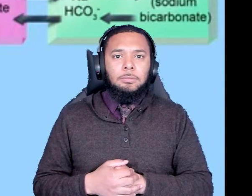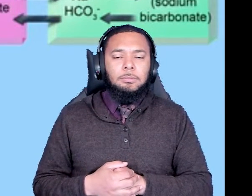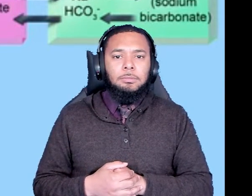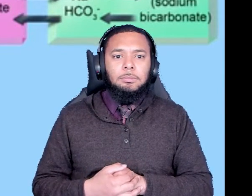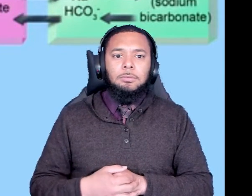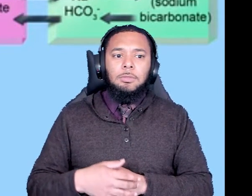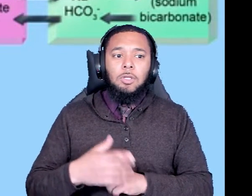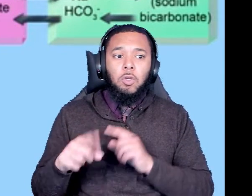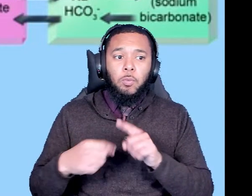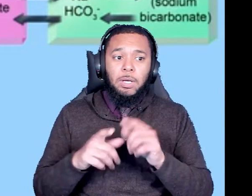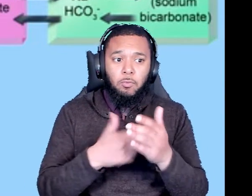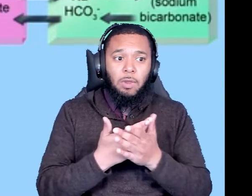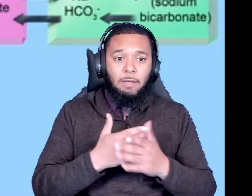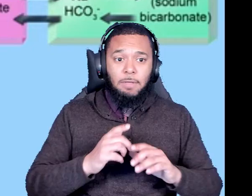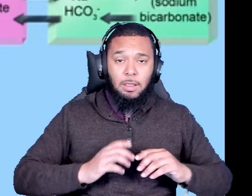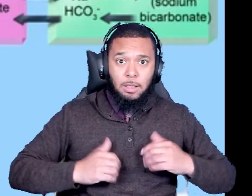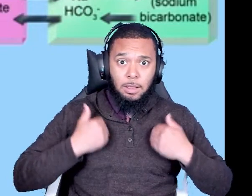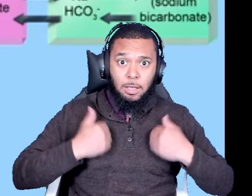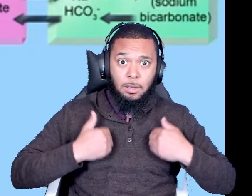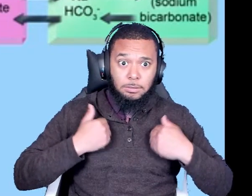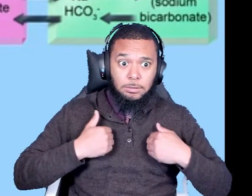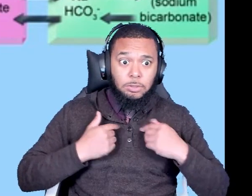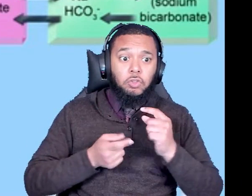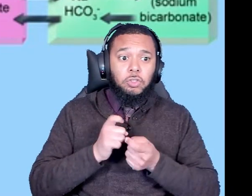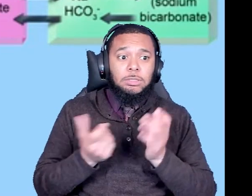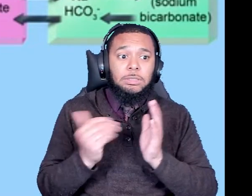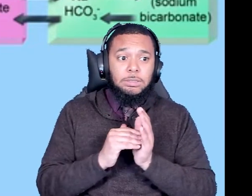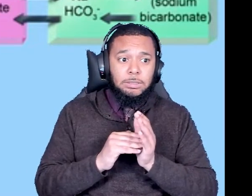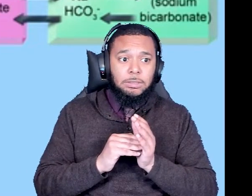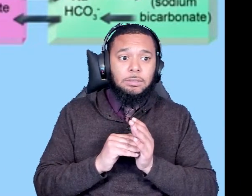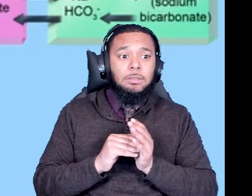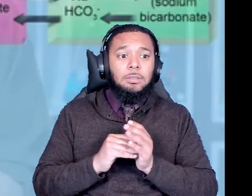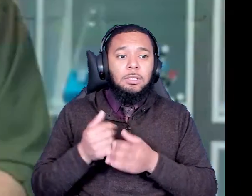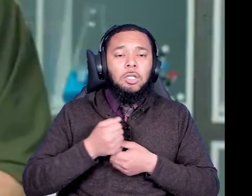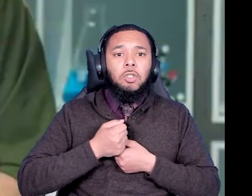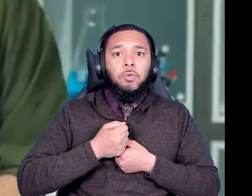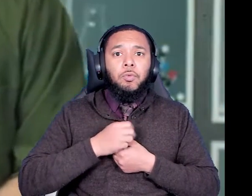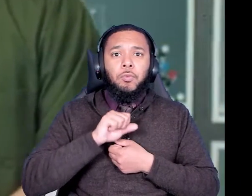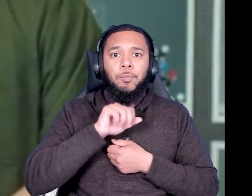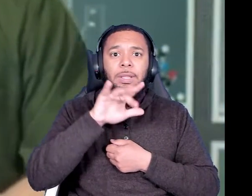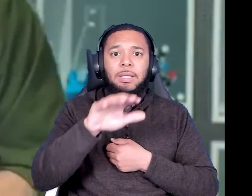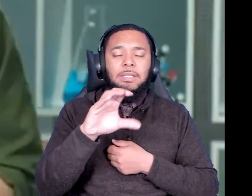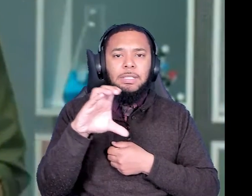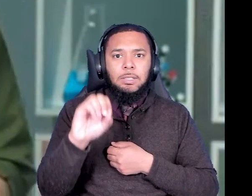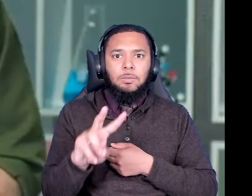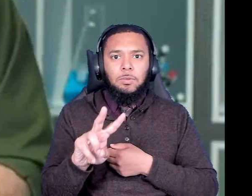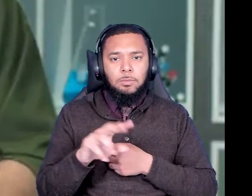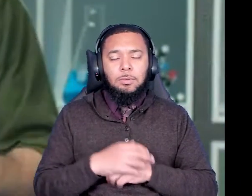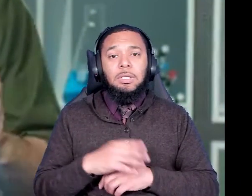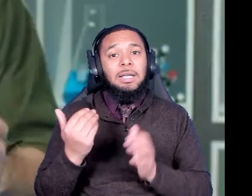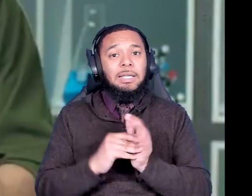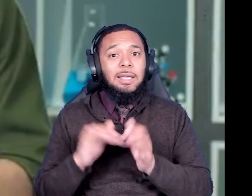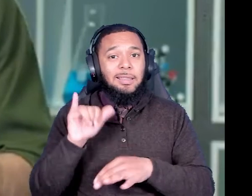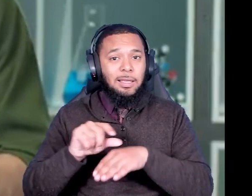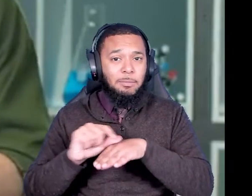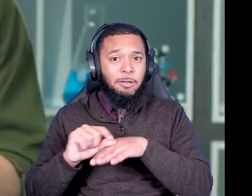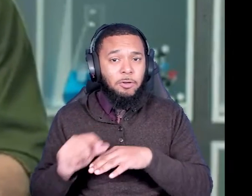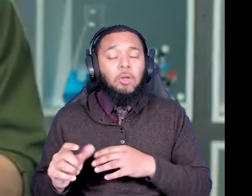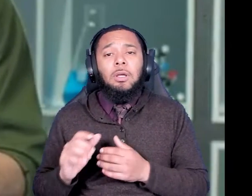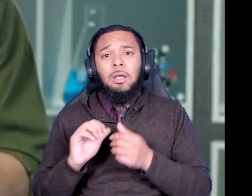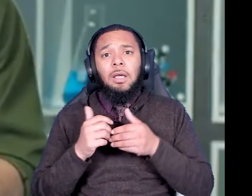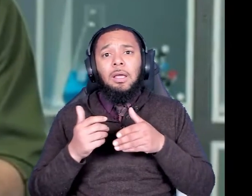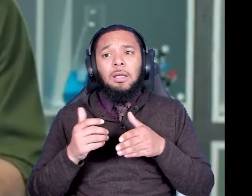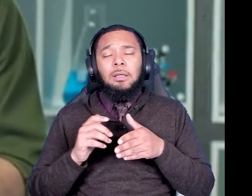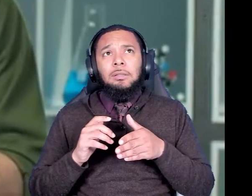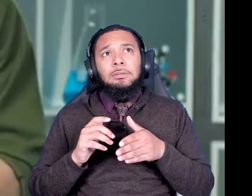reaching the lungs, it is again converted and released as carbon dioxide. Again, this is a buffer which allows